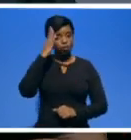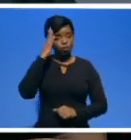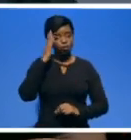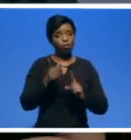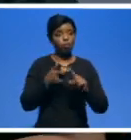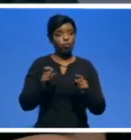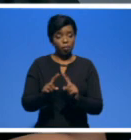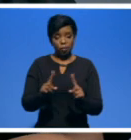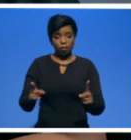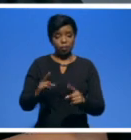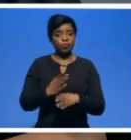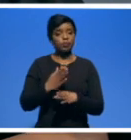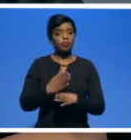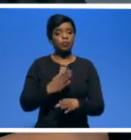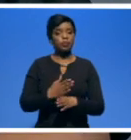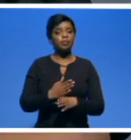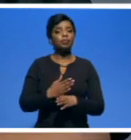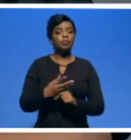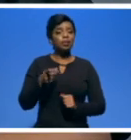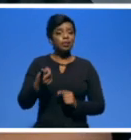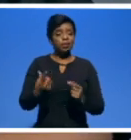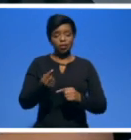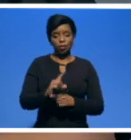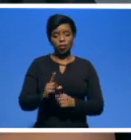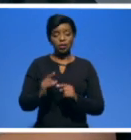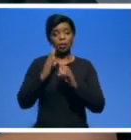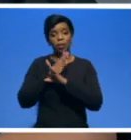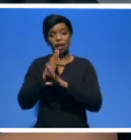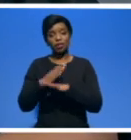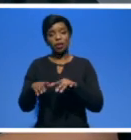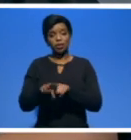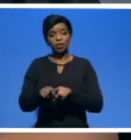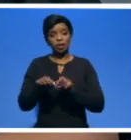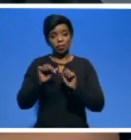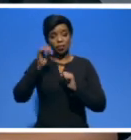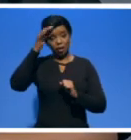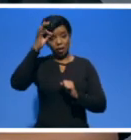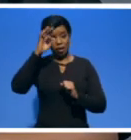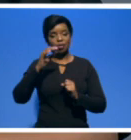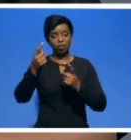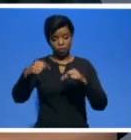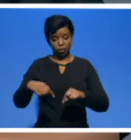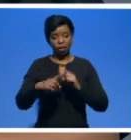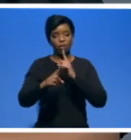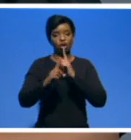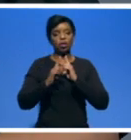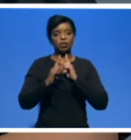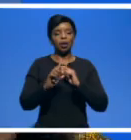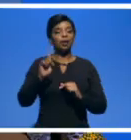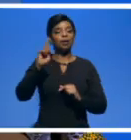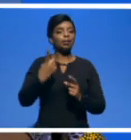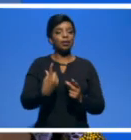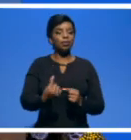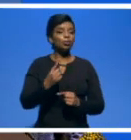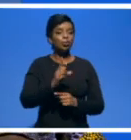be e leng gore ba nka karolo go tsa private le go tsa mmuso gore ba tlo ikarabelela gore ana ke eng seo ba se etsang